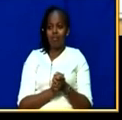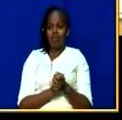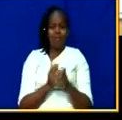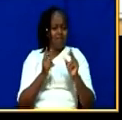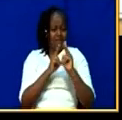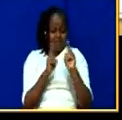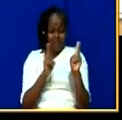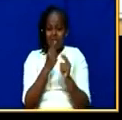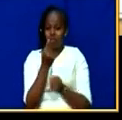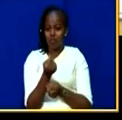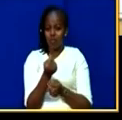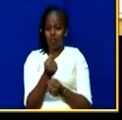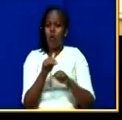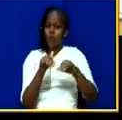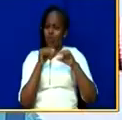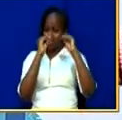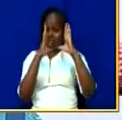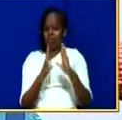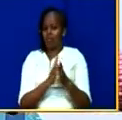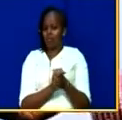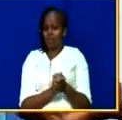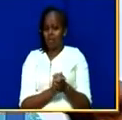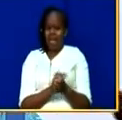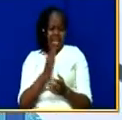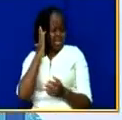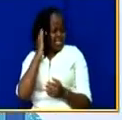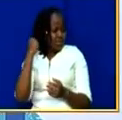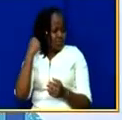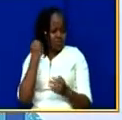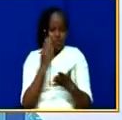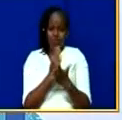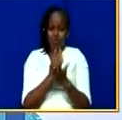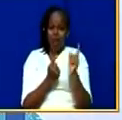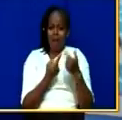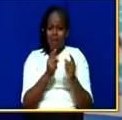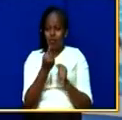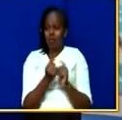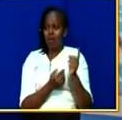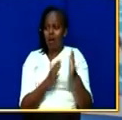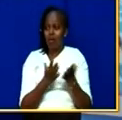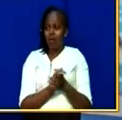Very, very tiny. No, wait. Please give them to me. I can hear them making noise. They make noise, eh?